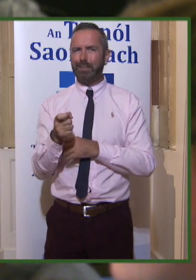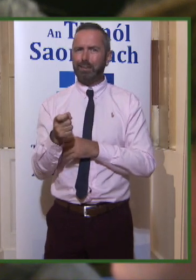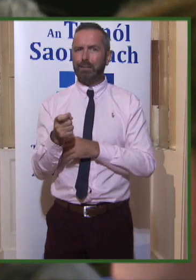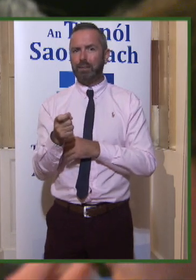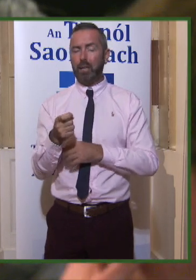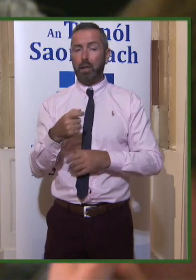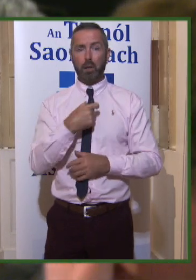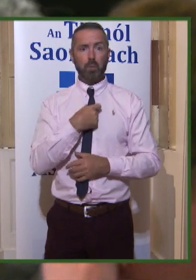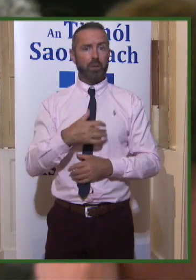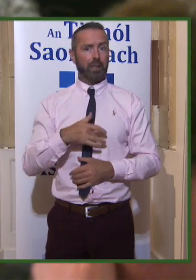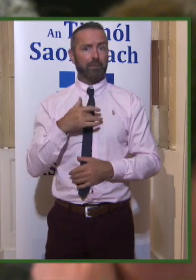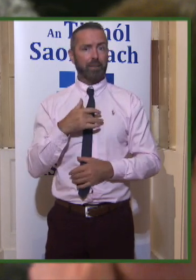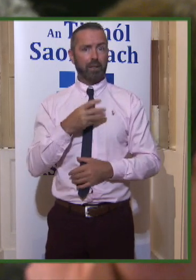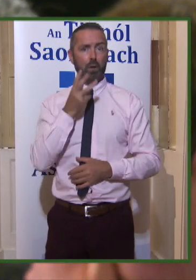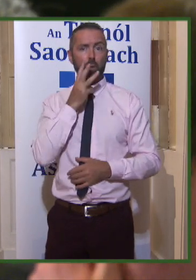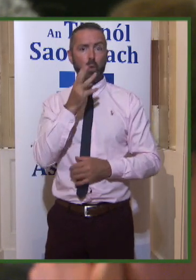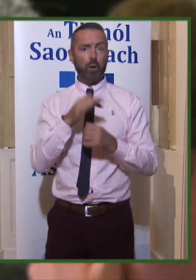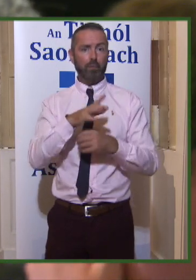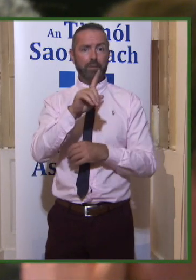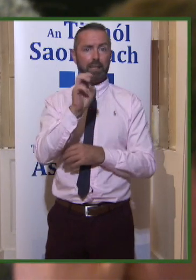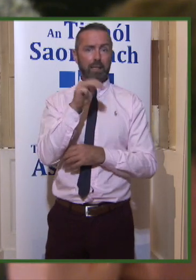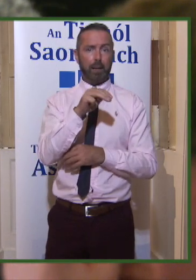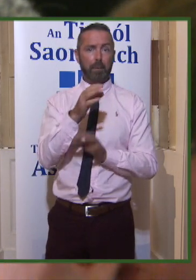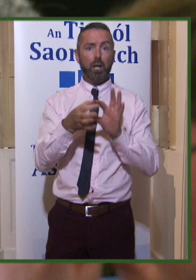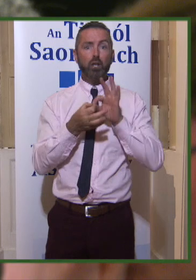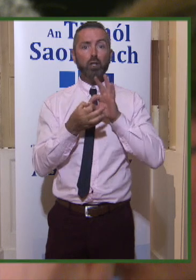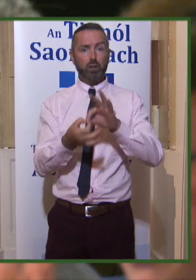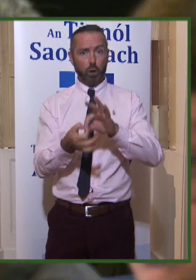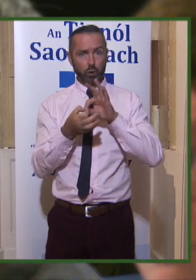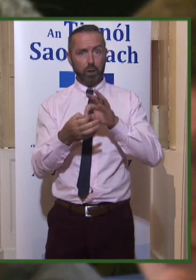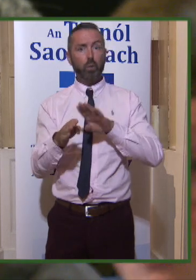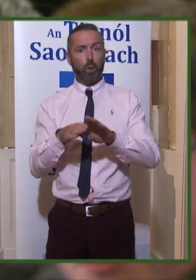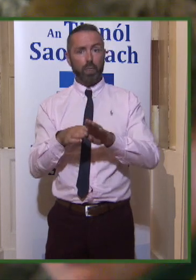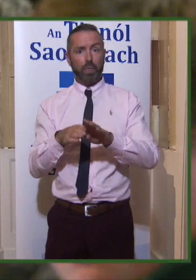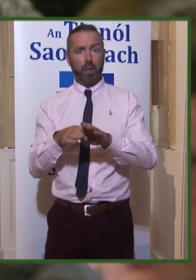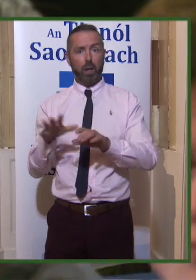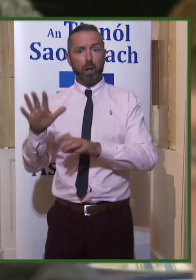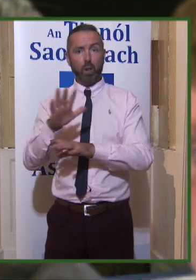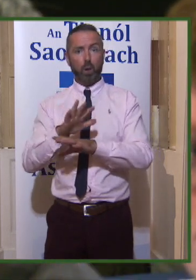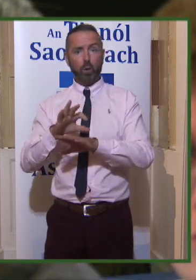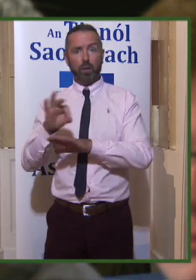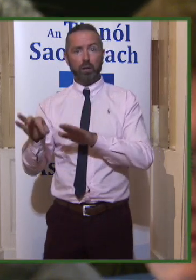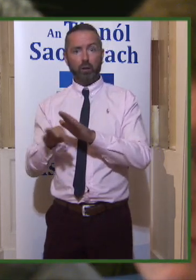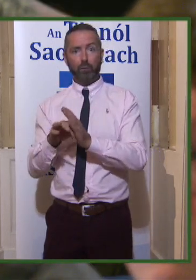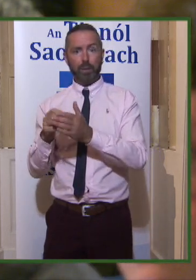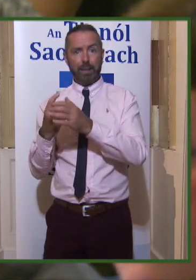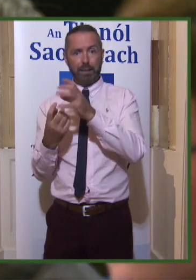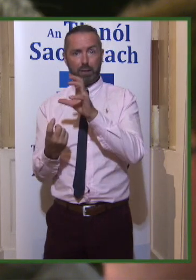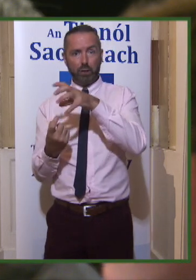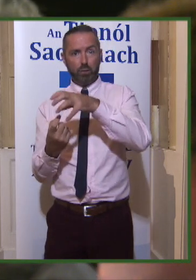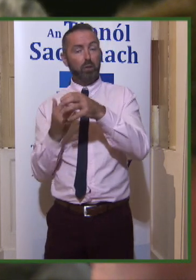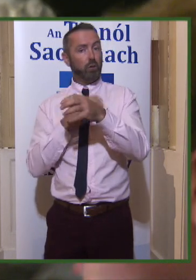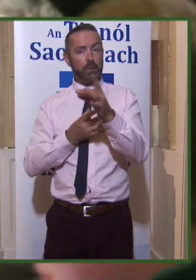I personally would suggest a wording of the DEM in conjunction with local government institutions, just so it's very